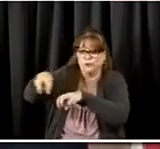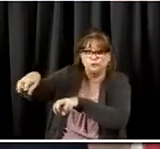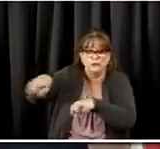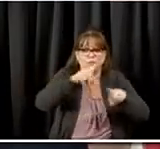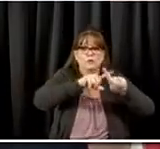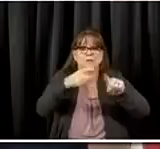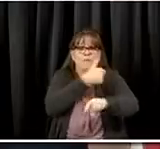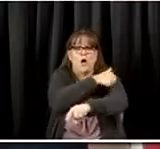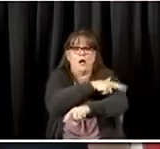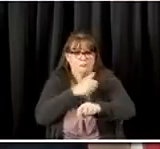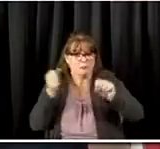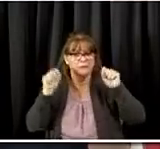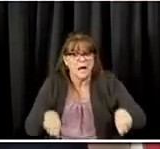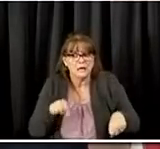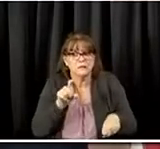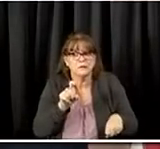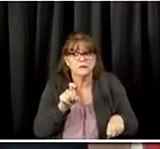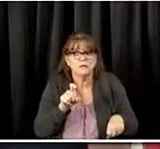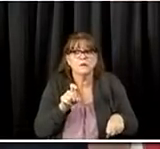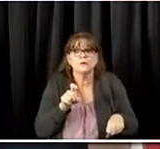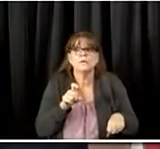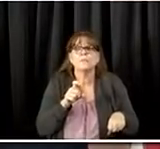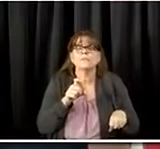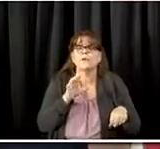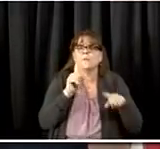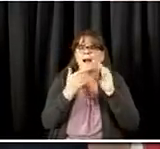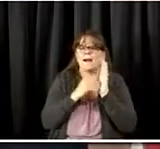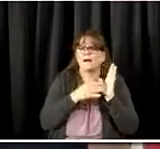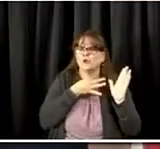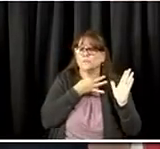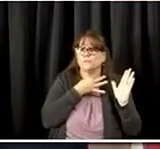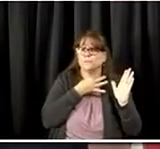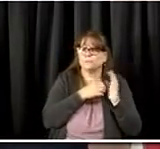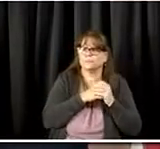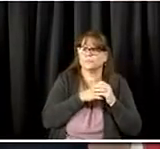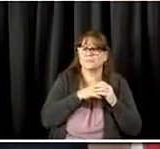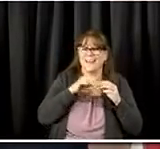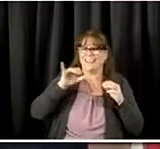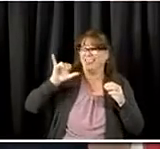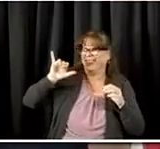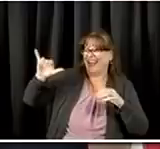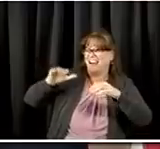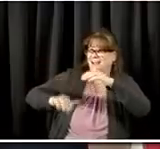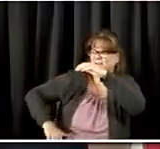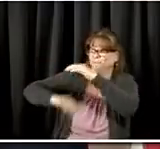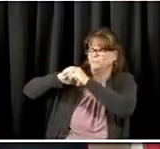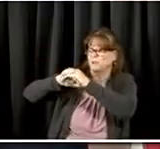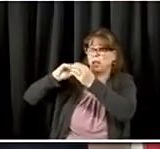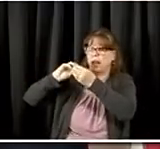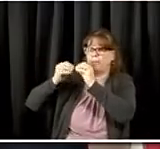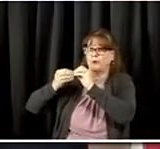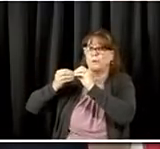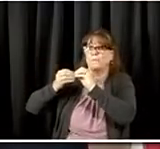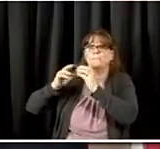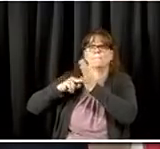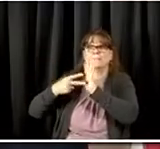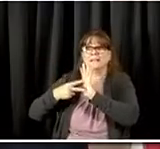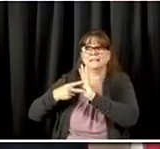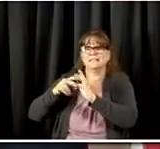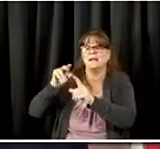I wonder if that includes, so this total hospital bed capacity, the ability to transfer, say, an ICU